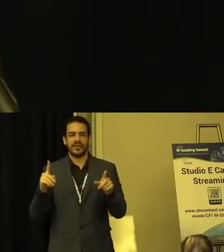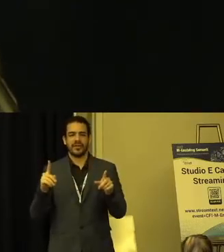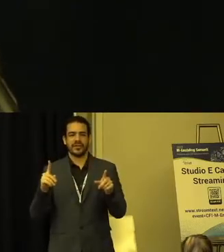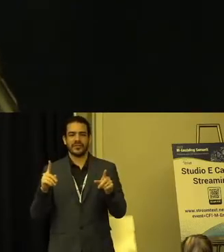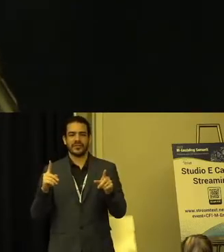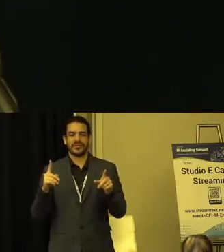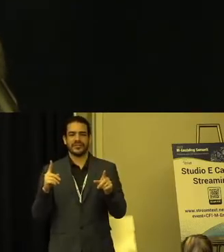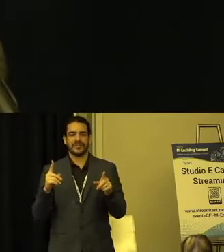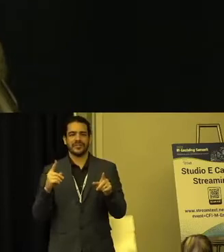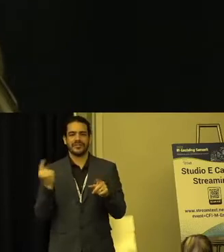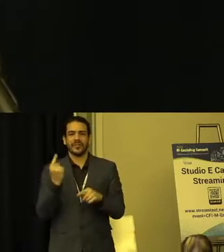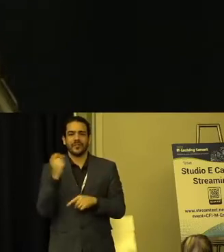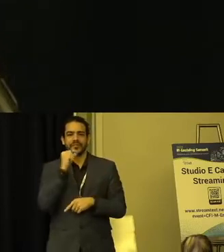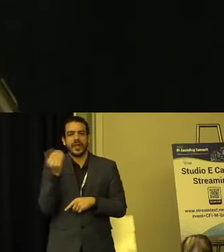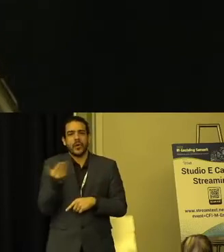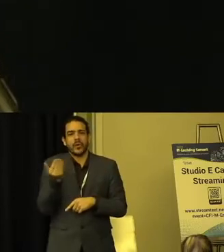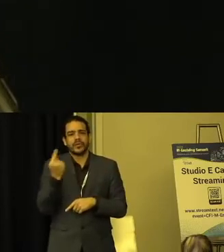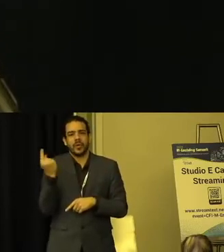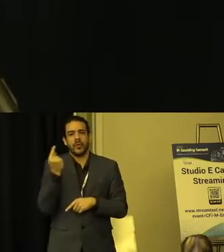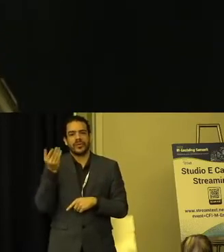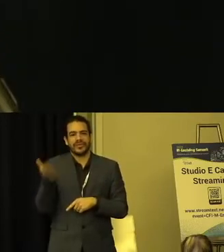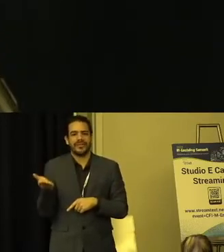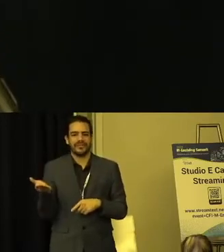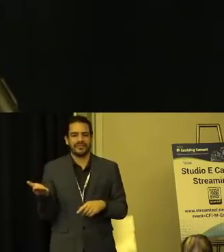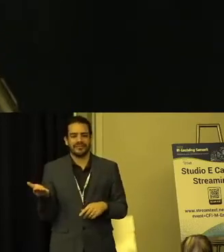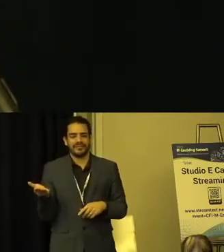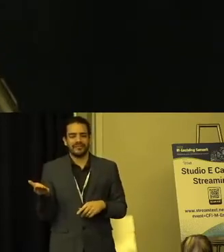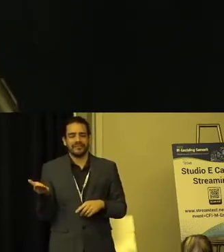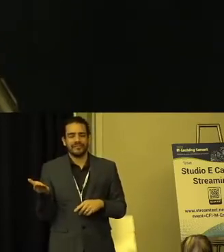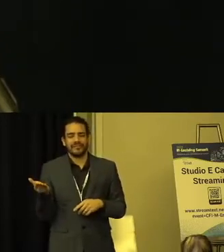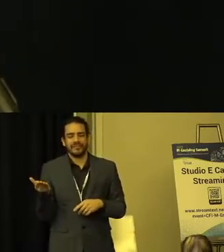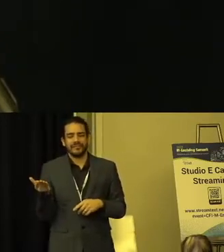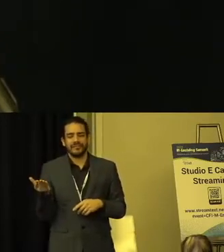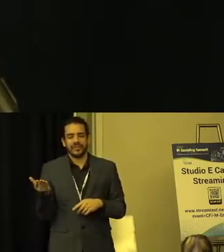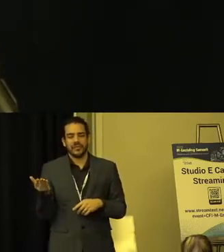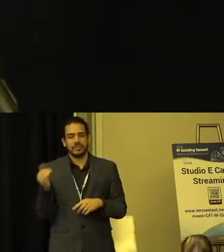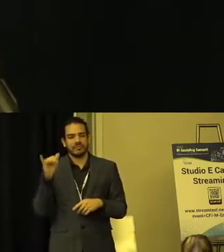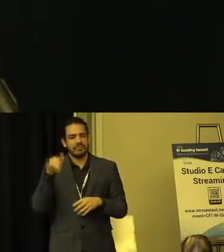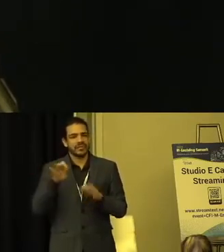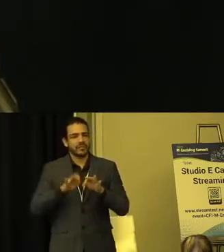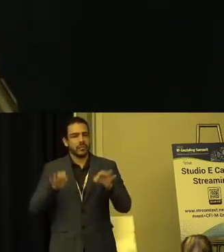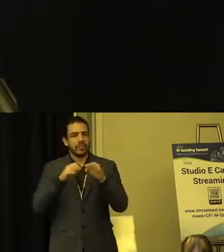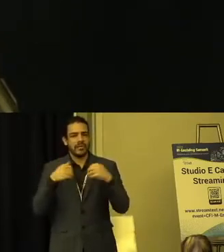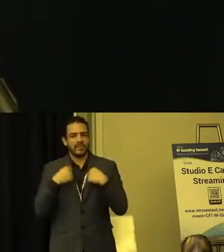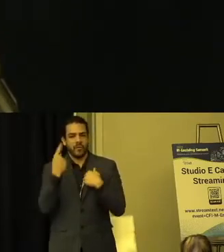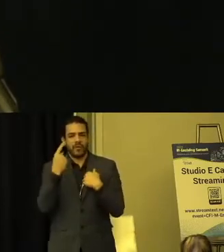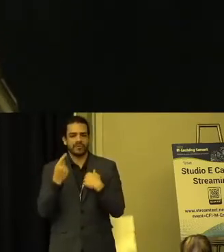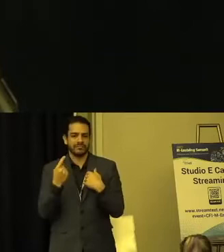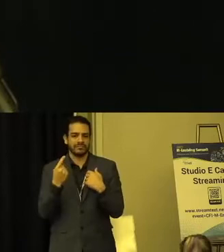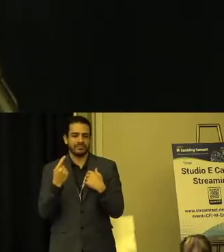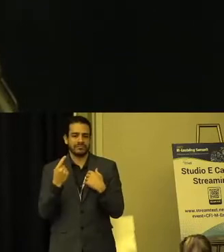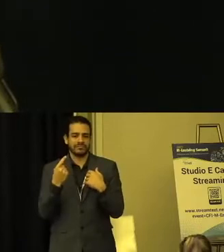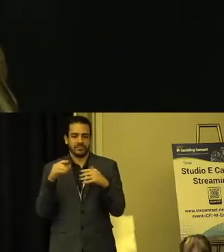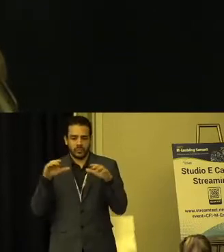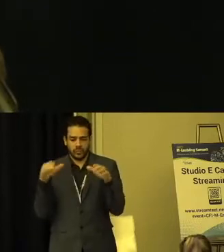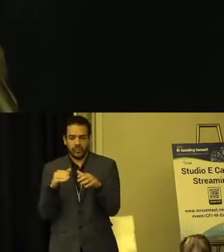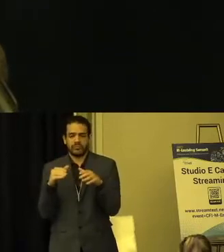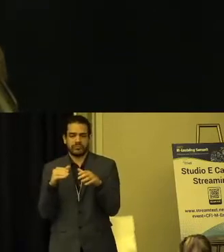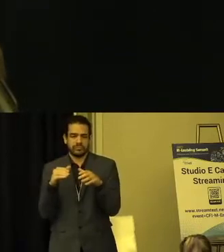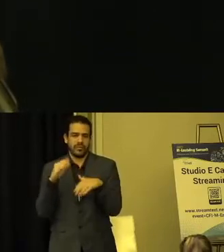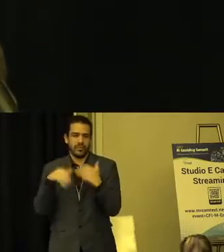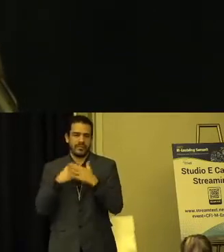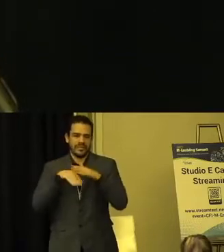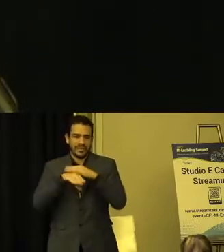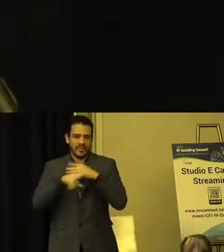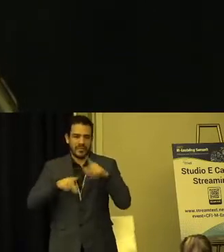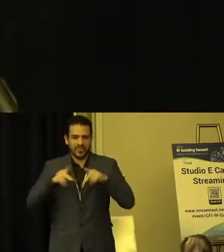in the room to raise a flag that could be very important. So I think that's one reason that we need to pull people in accessibility together so that